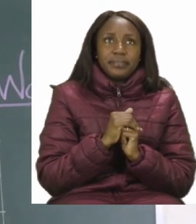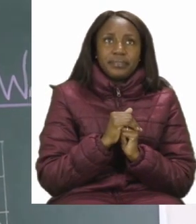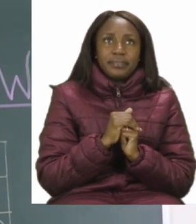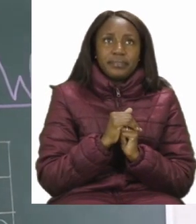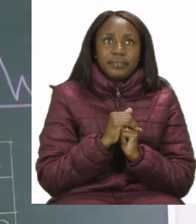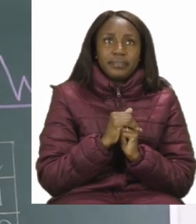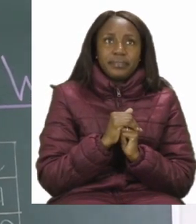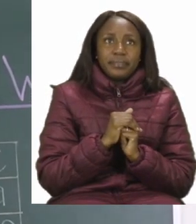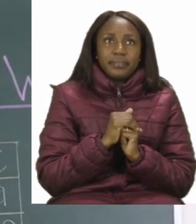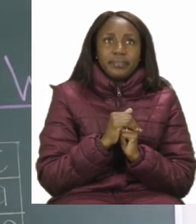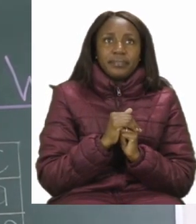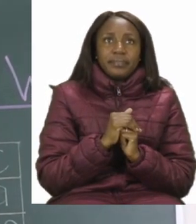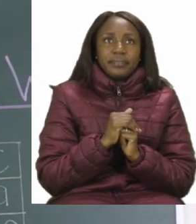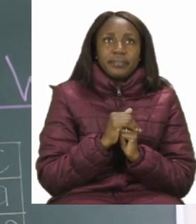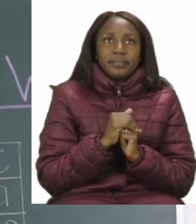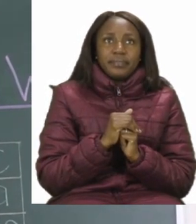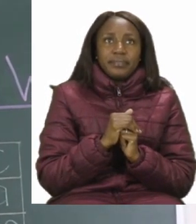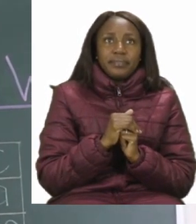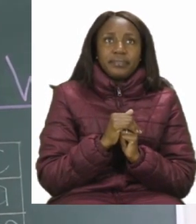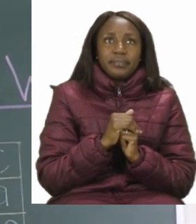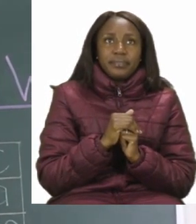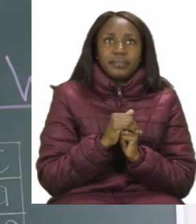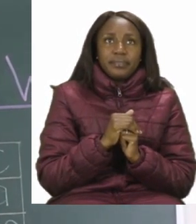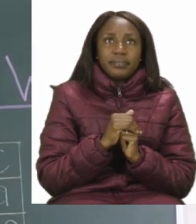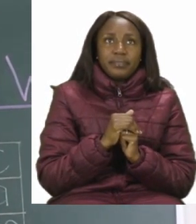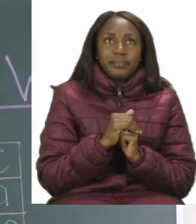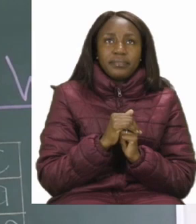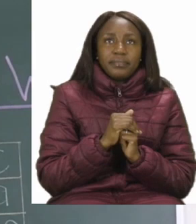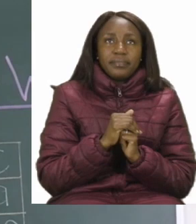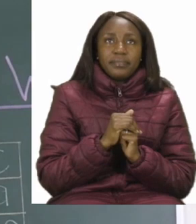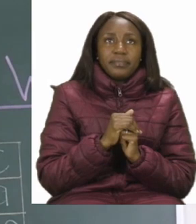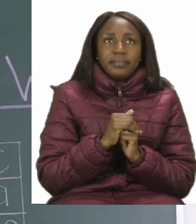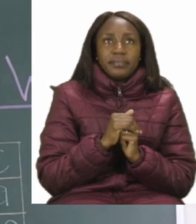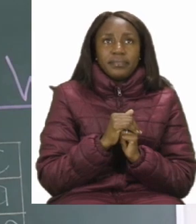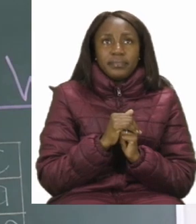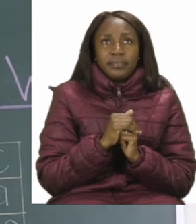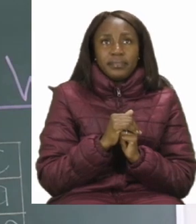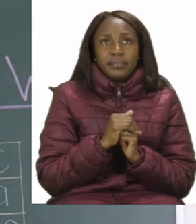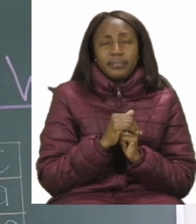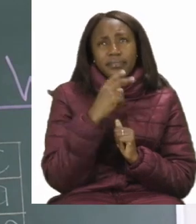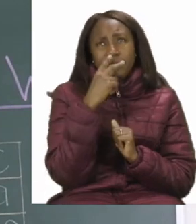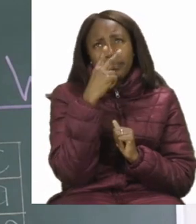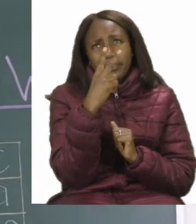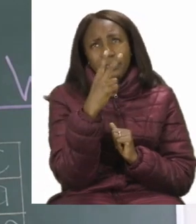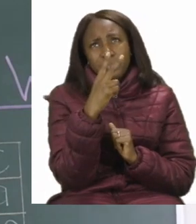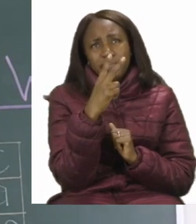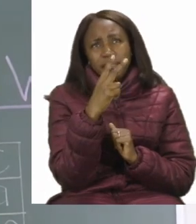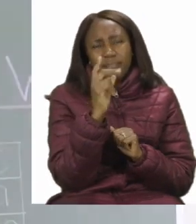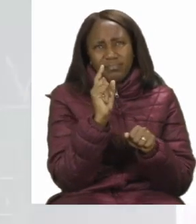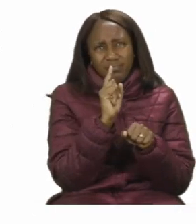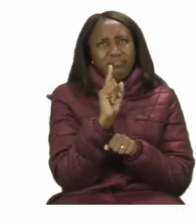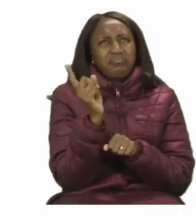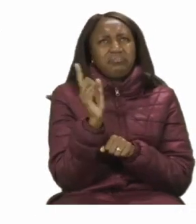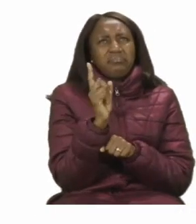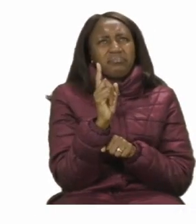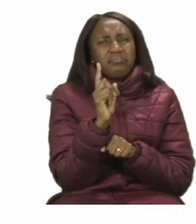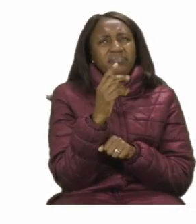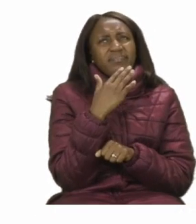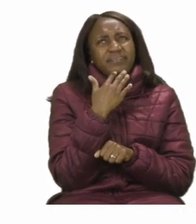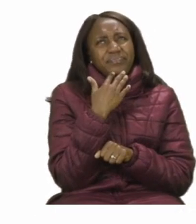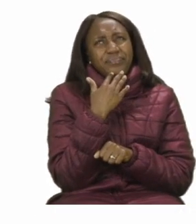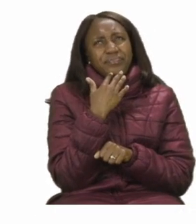let's go back and look at the words and see which word could the first one possibly